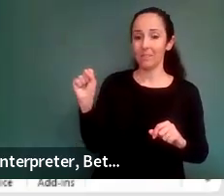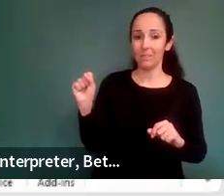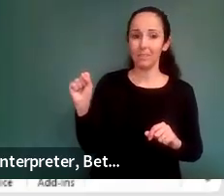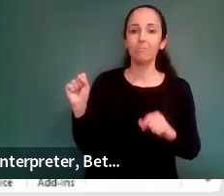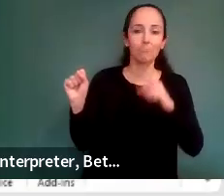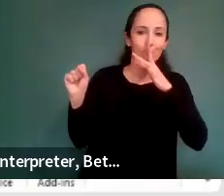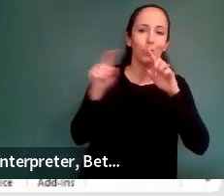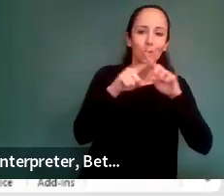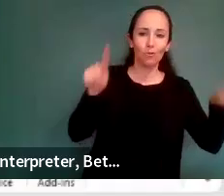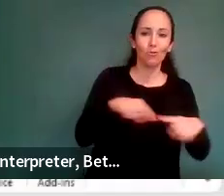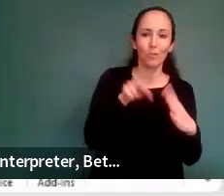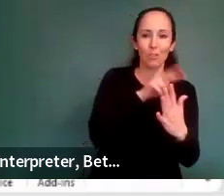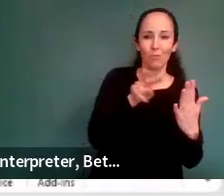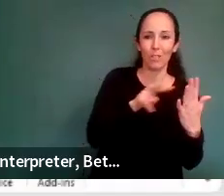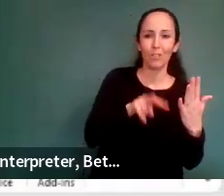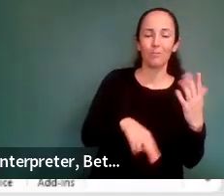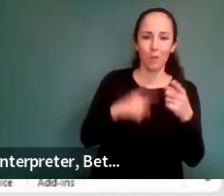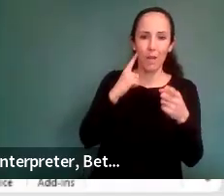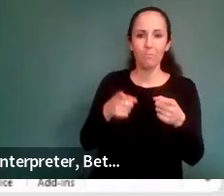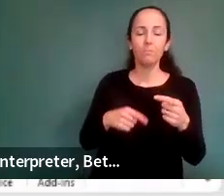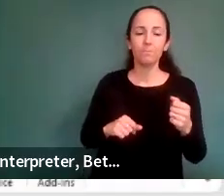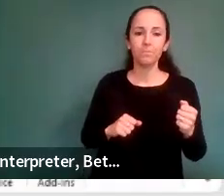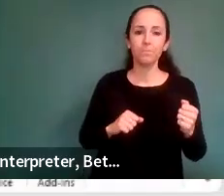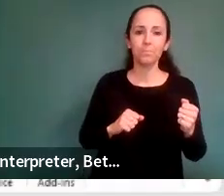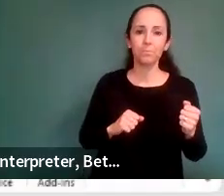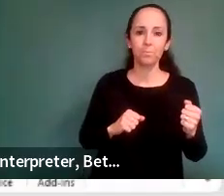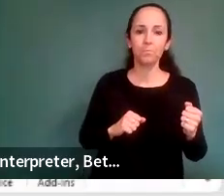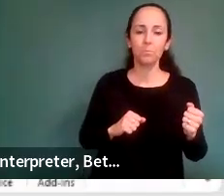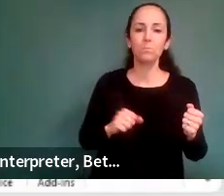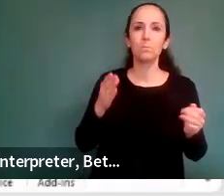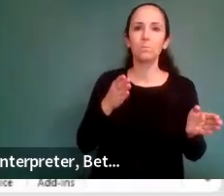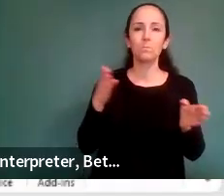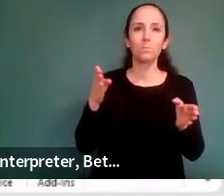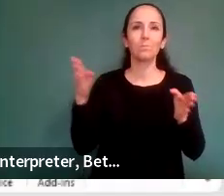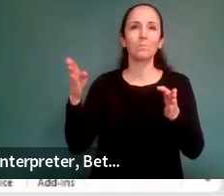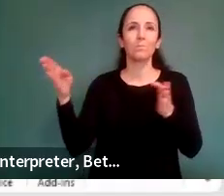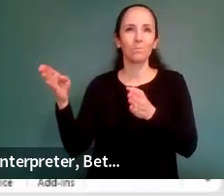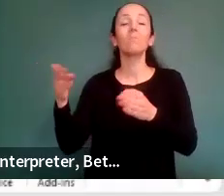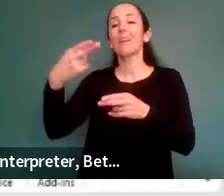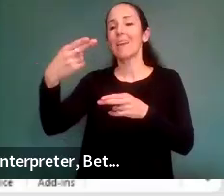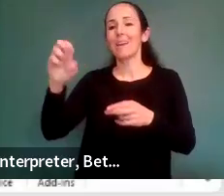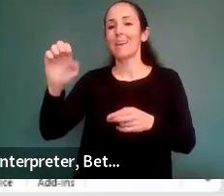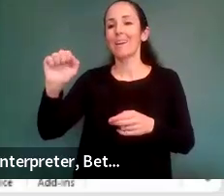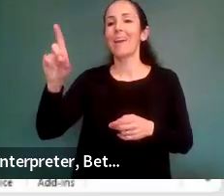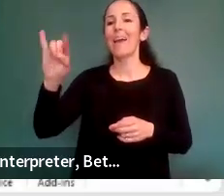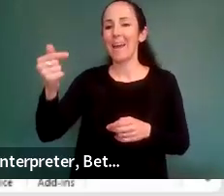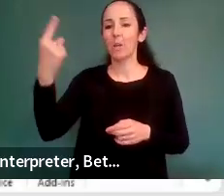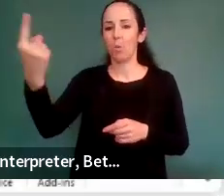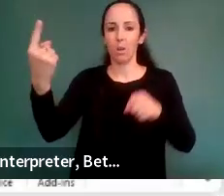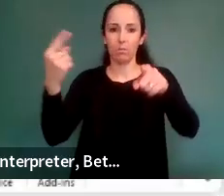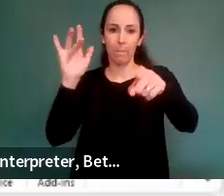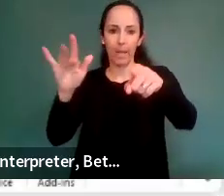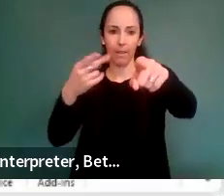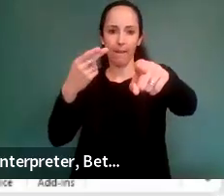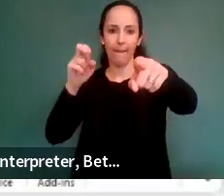submenu, styles button, collapsed, space, styles, no spacing, heading 1 button, 3 of 6. And I'm going to style this as a heading 1. Enter, edit. Course heading level 1,